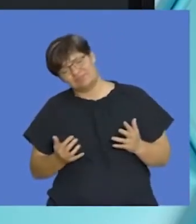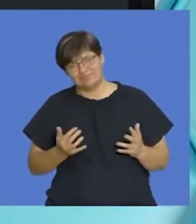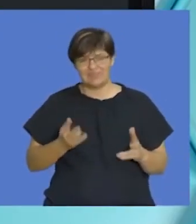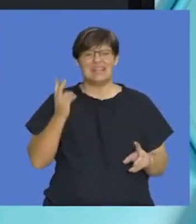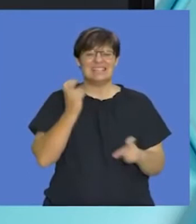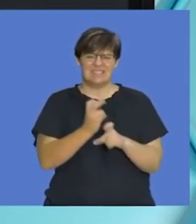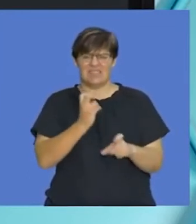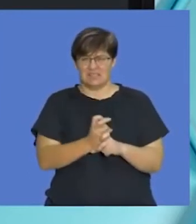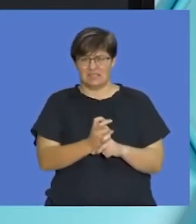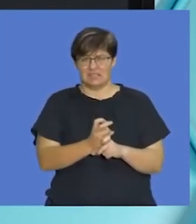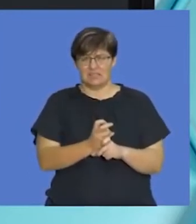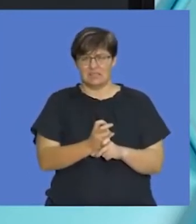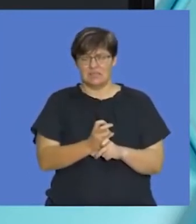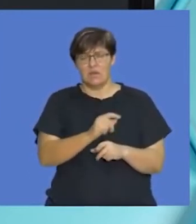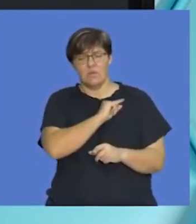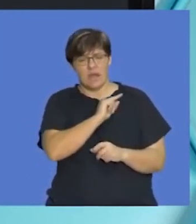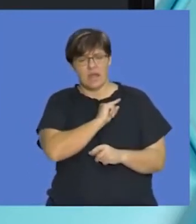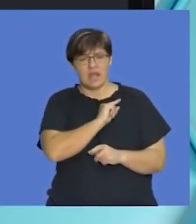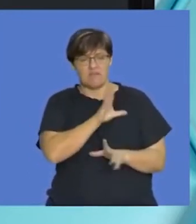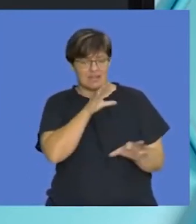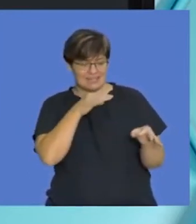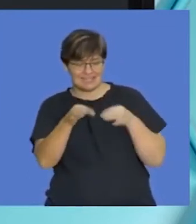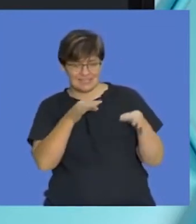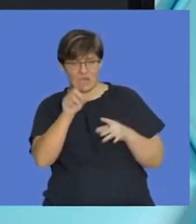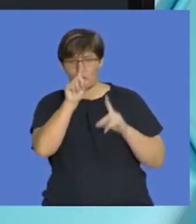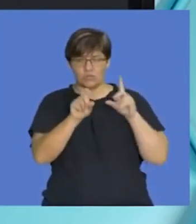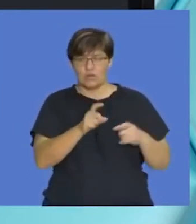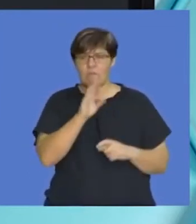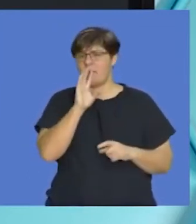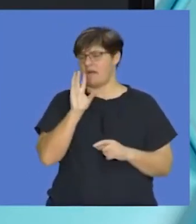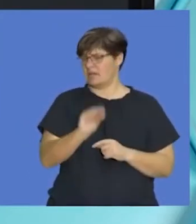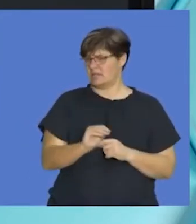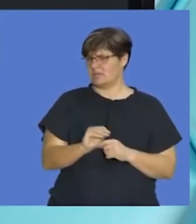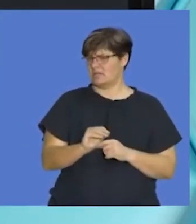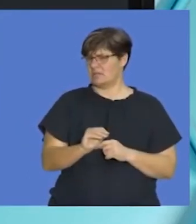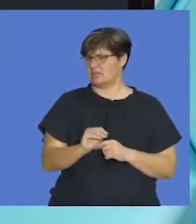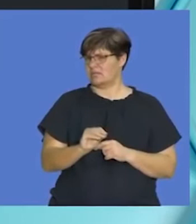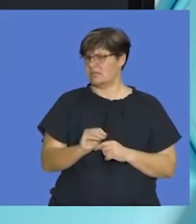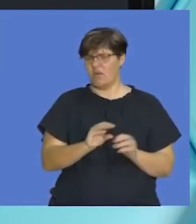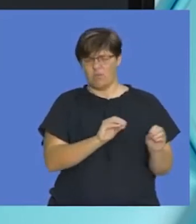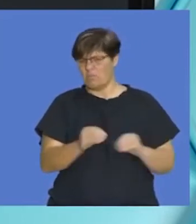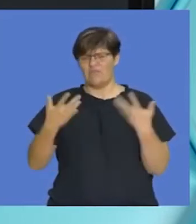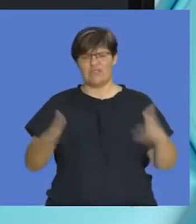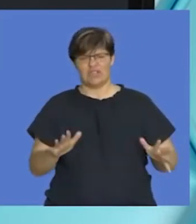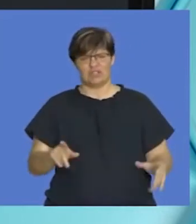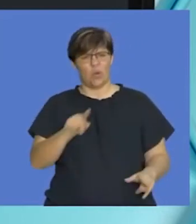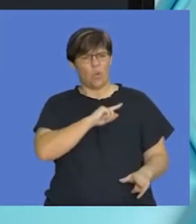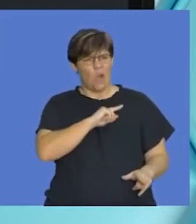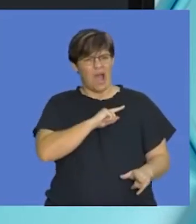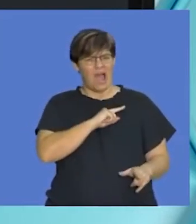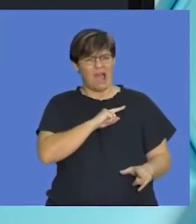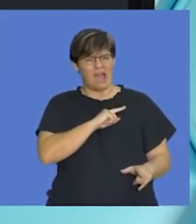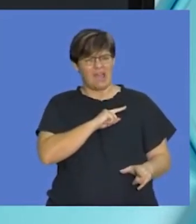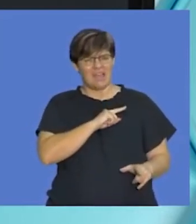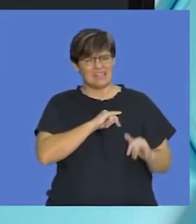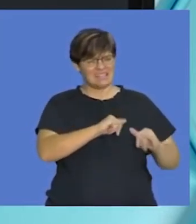when we describe it in questions, I often get asked, but ma'am, it's already moving. Why is it static friction? When the question